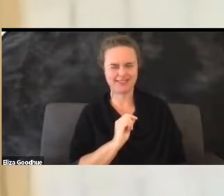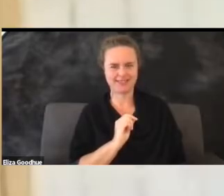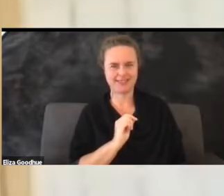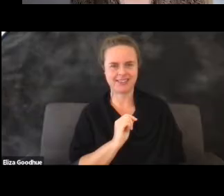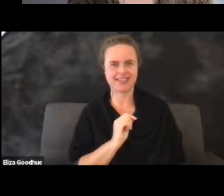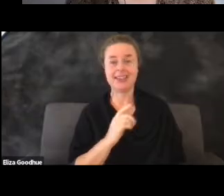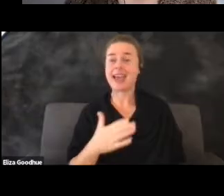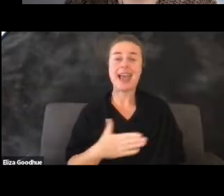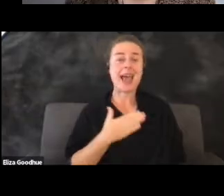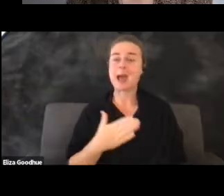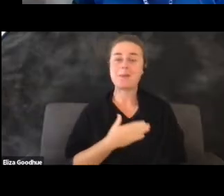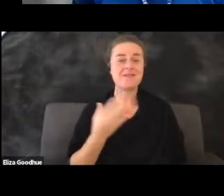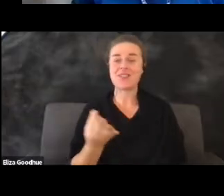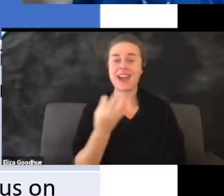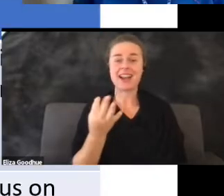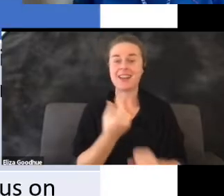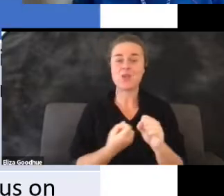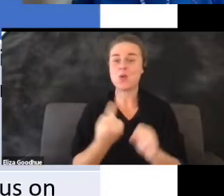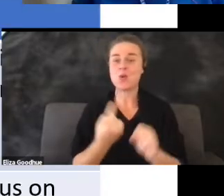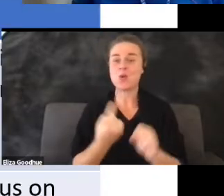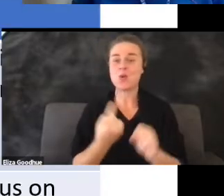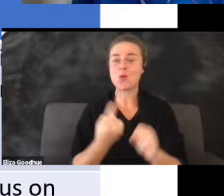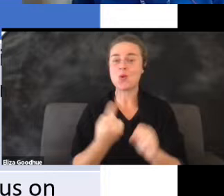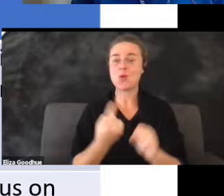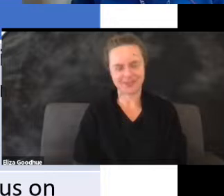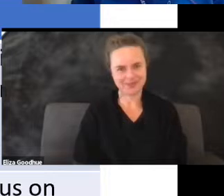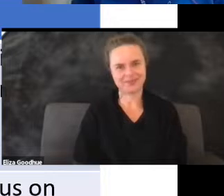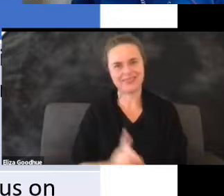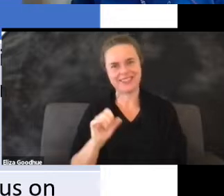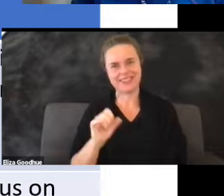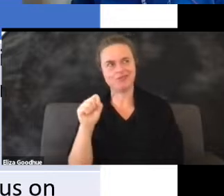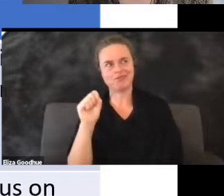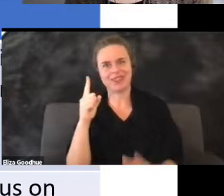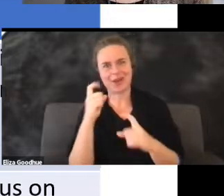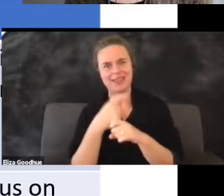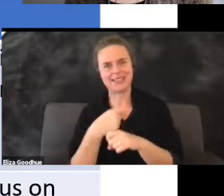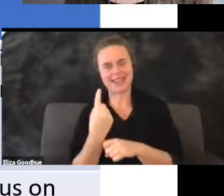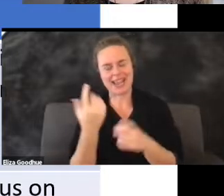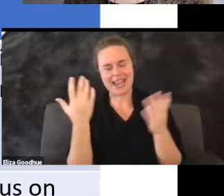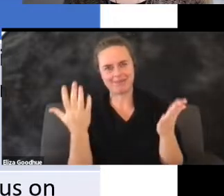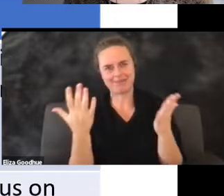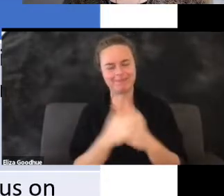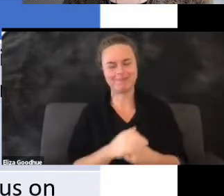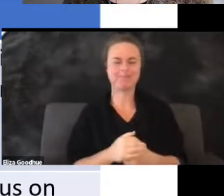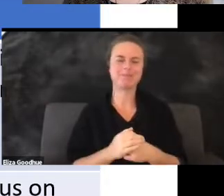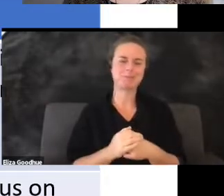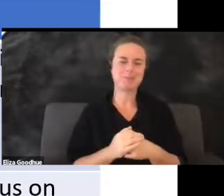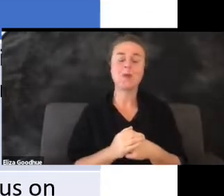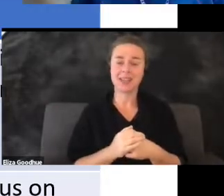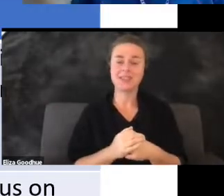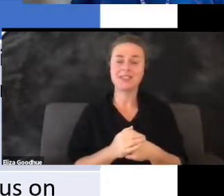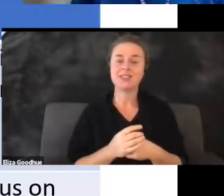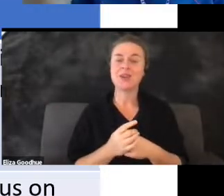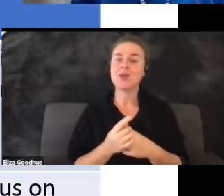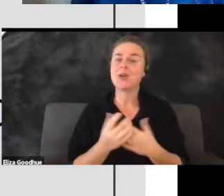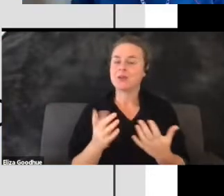Happy Friday, everybody. I know, it's a complicated day today. Yes, it is. It looks great. Okay, all right, so